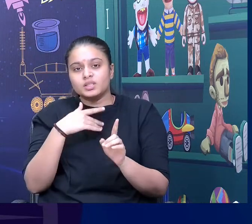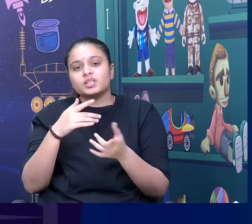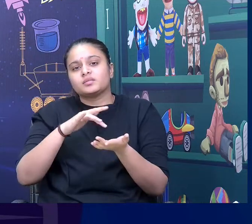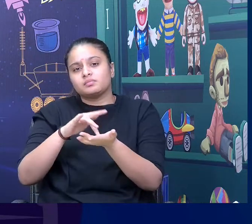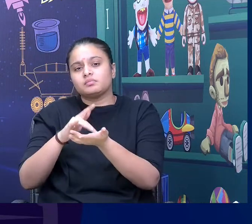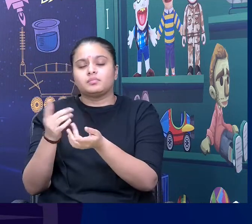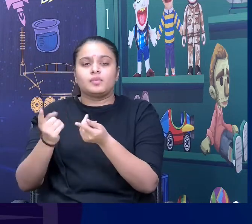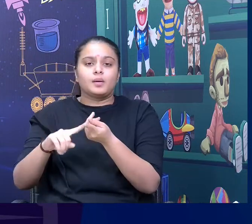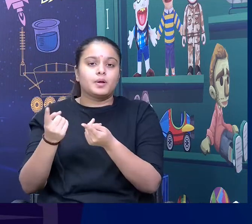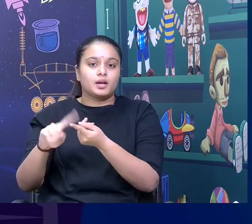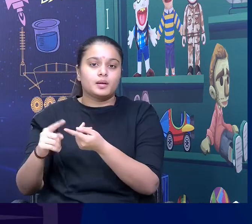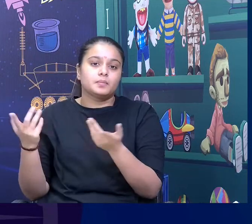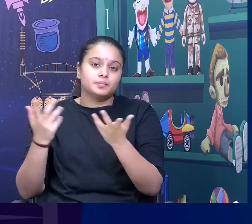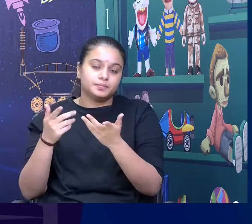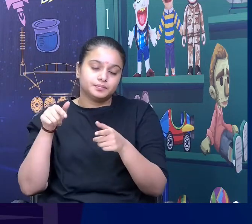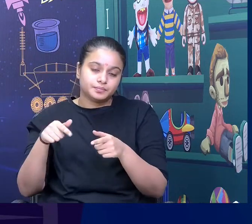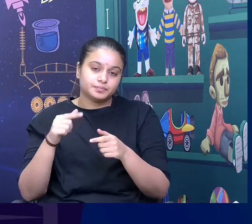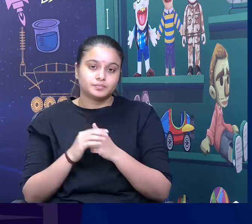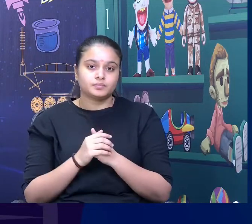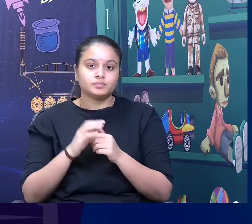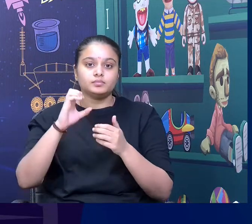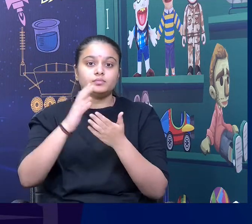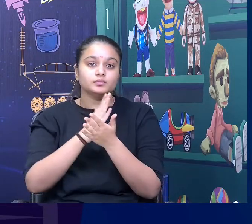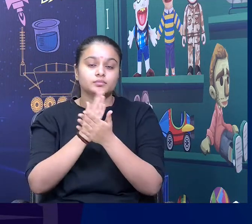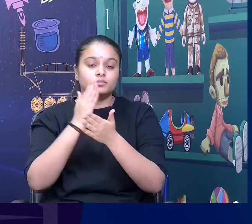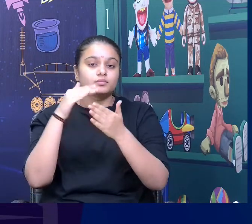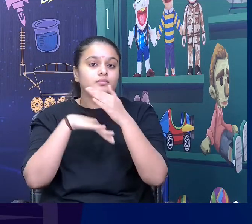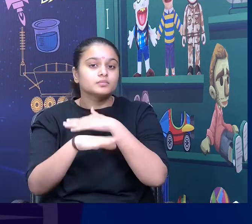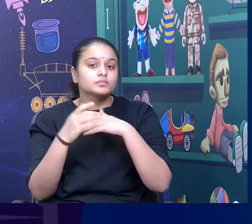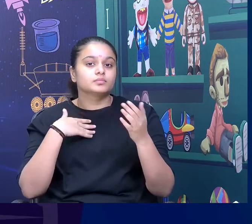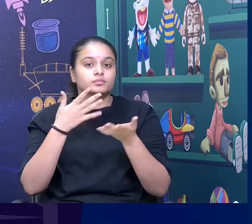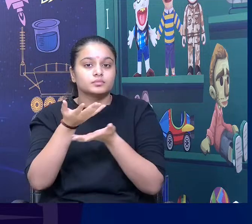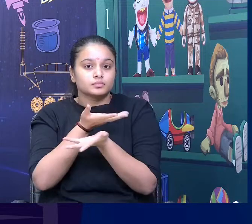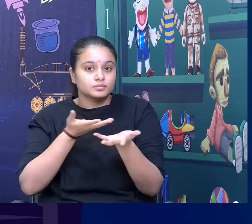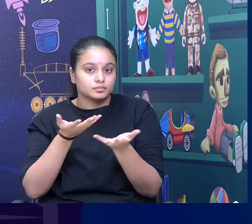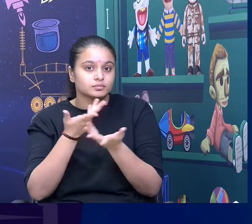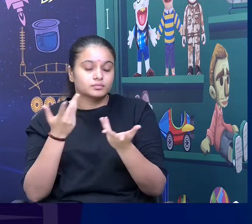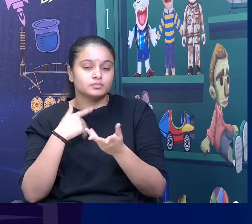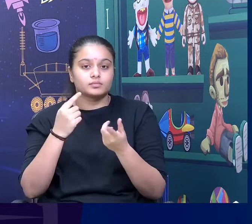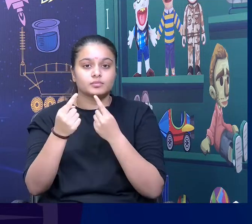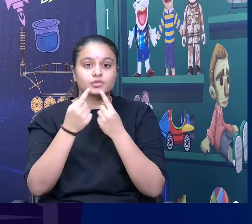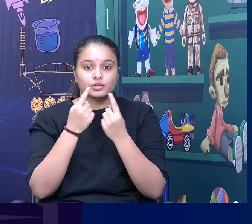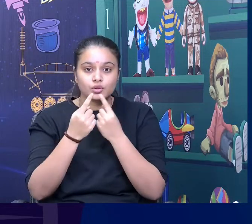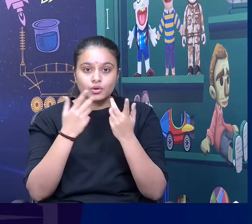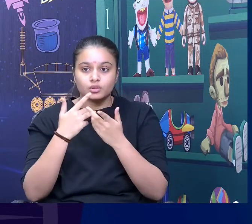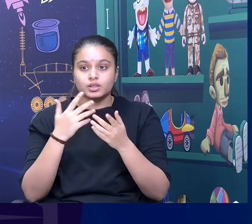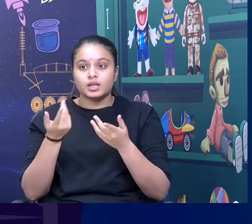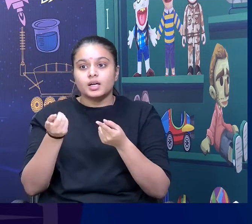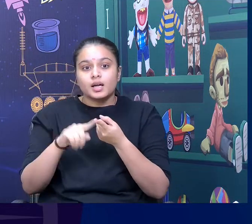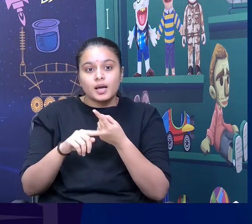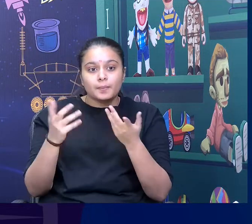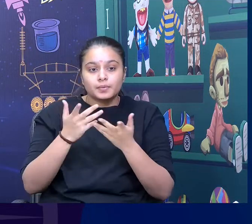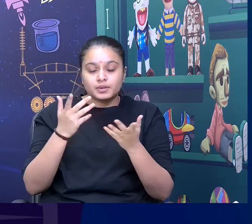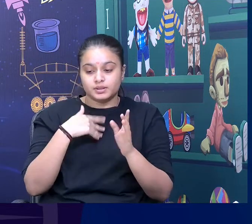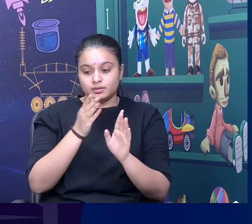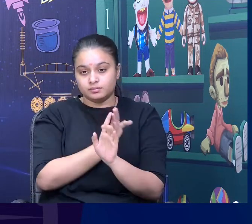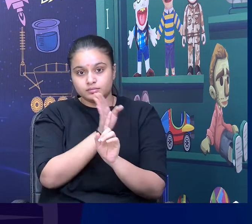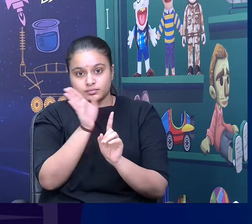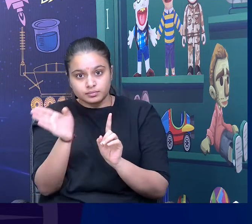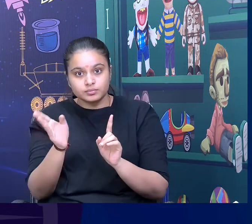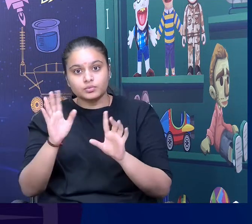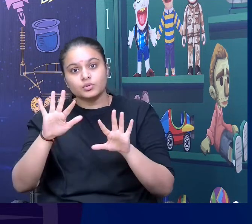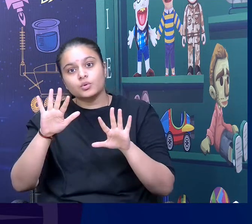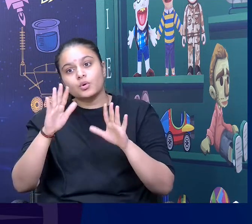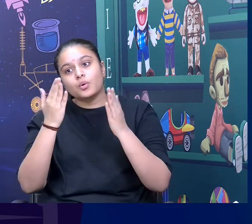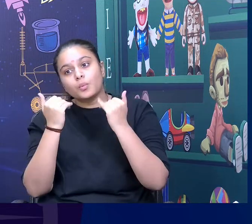And in this particular chapter that we are going to discuss, he talks about what happened during his visit to Cambridge